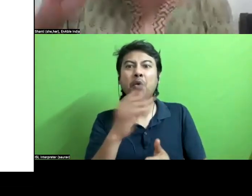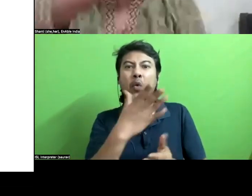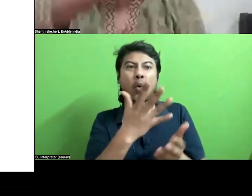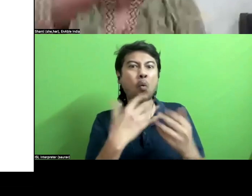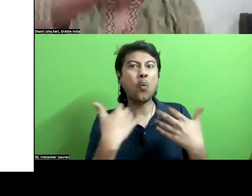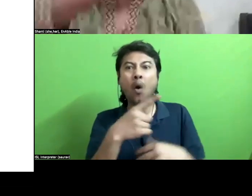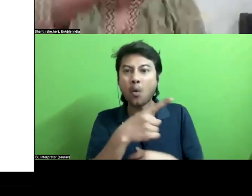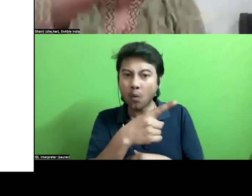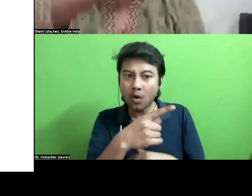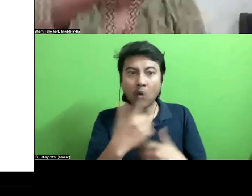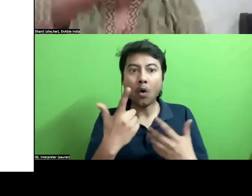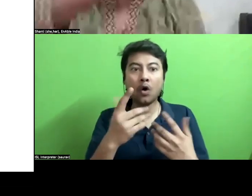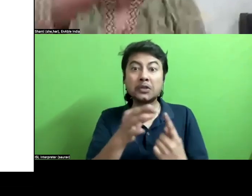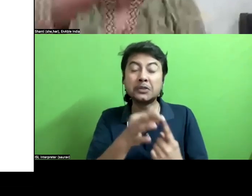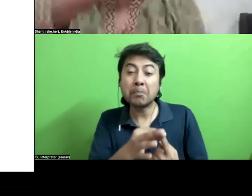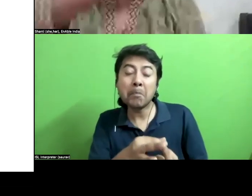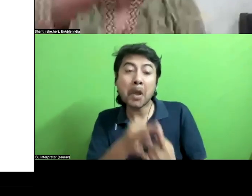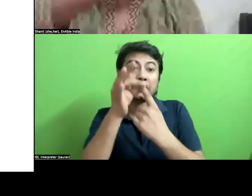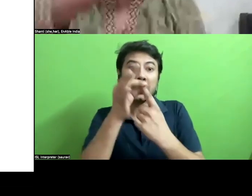mental models.